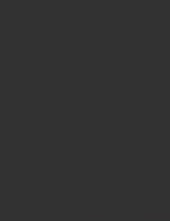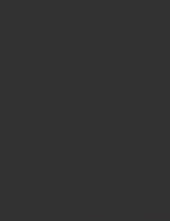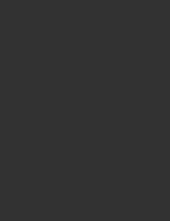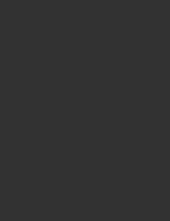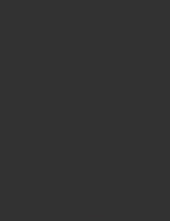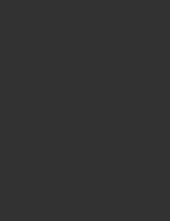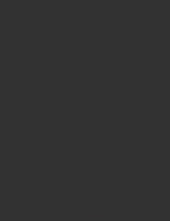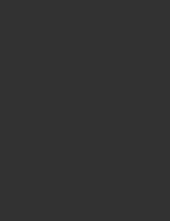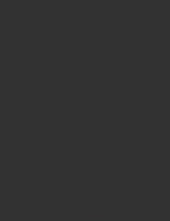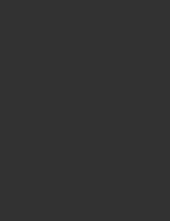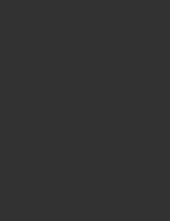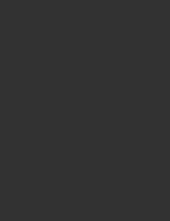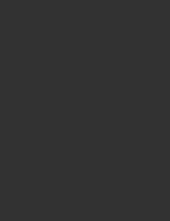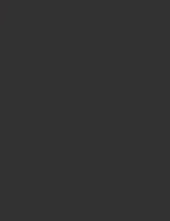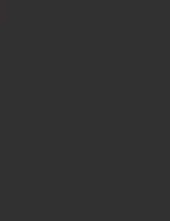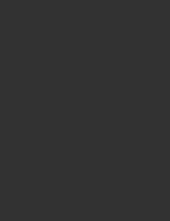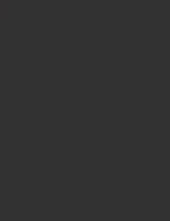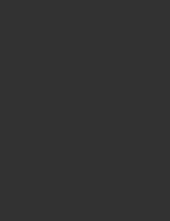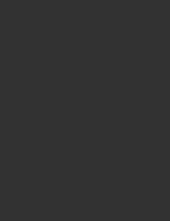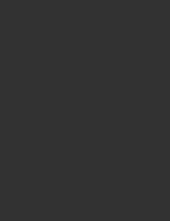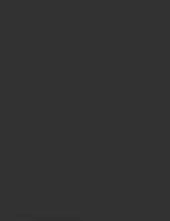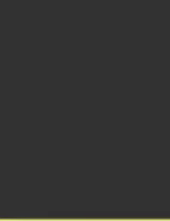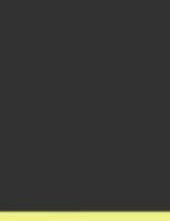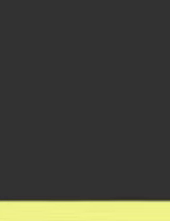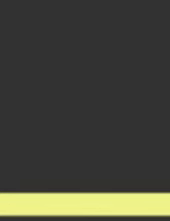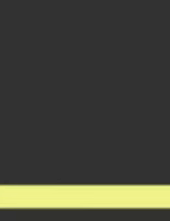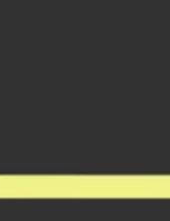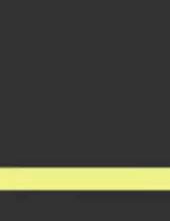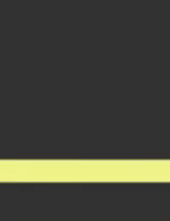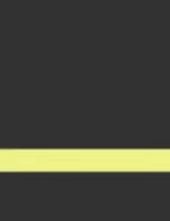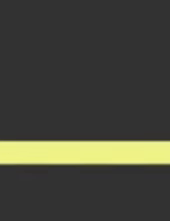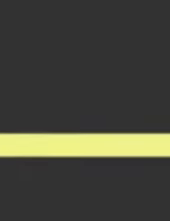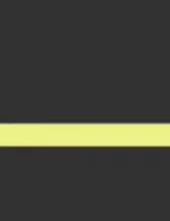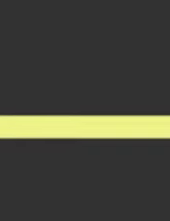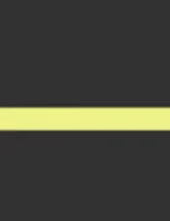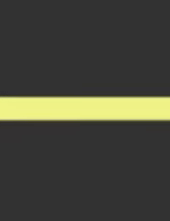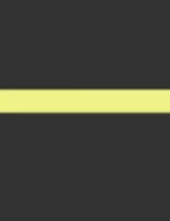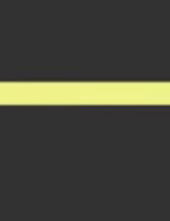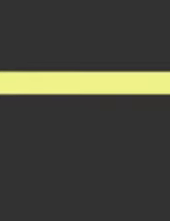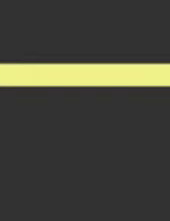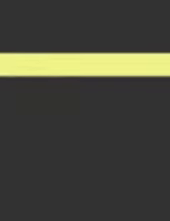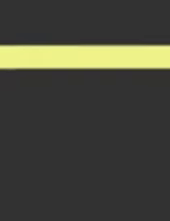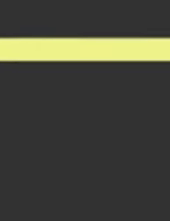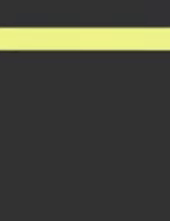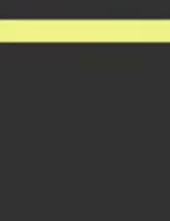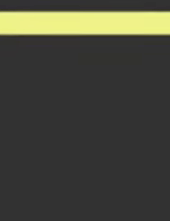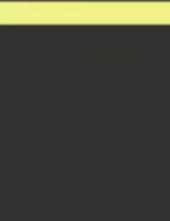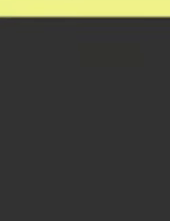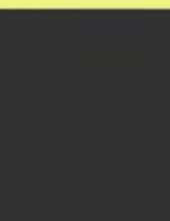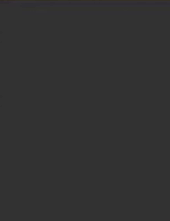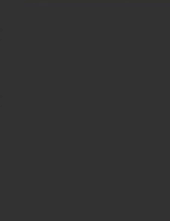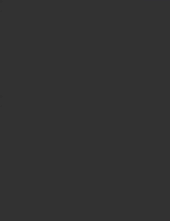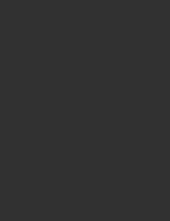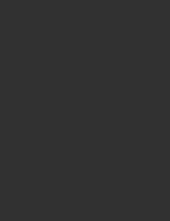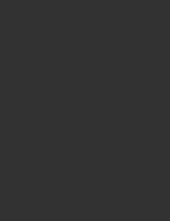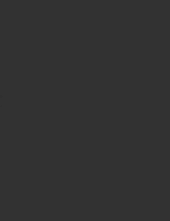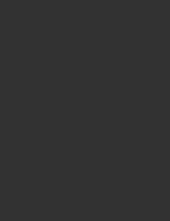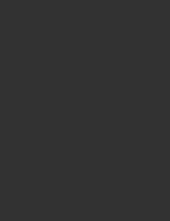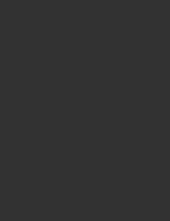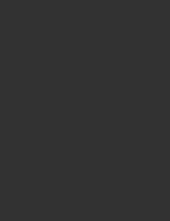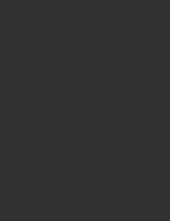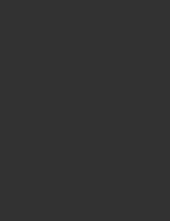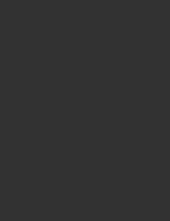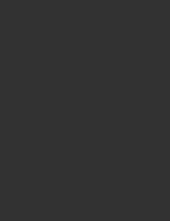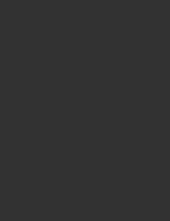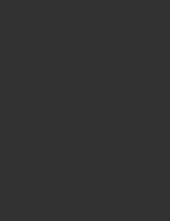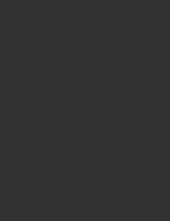there are better and worse futures and the existence of the best futures depends on Us but also When One looks at What is